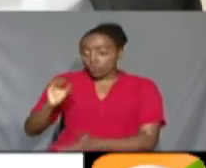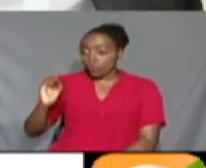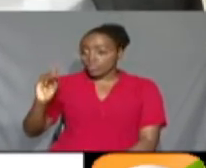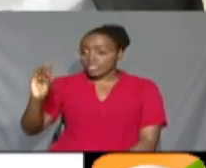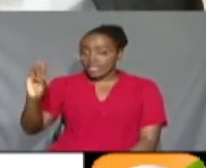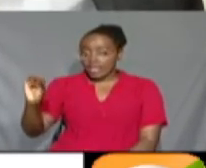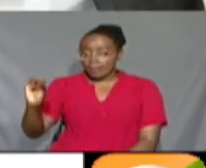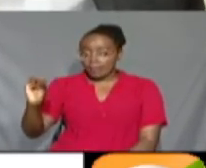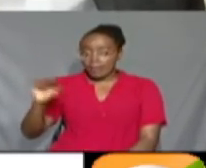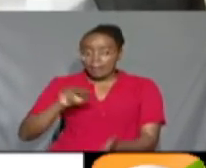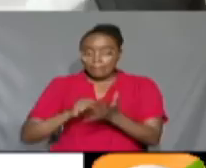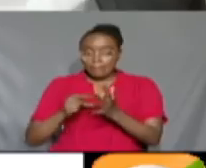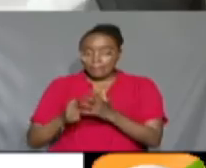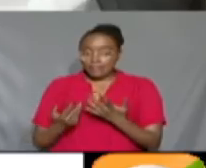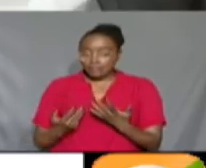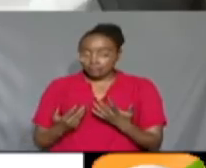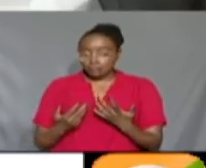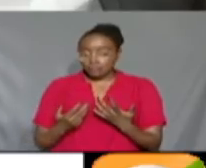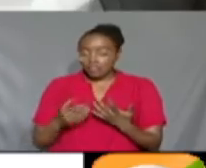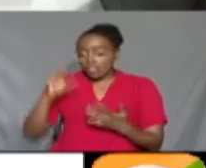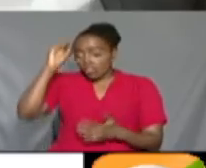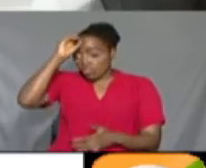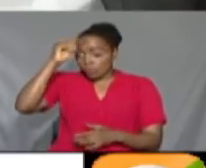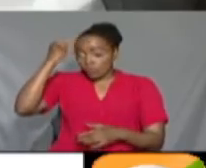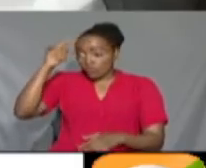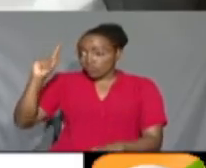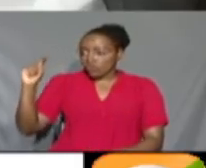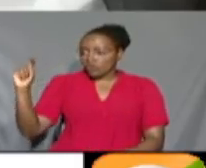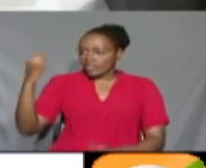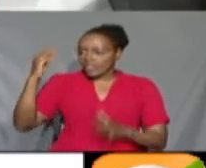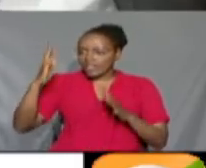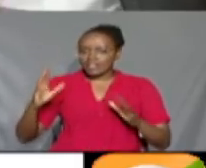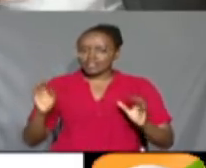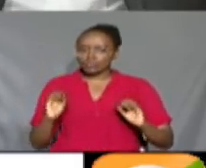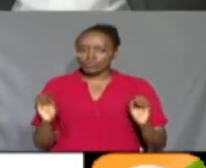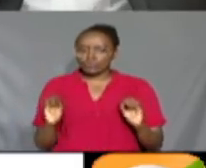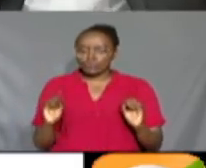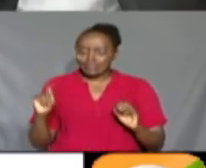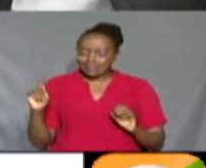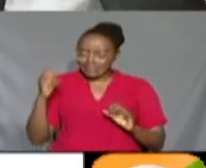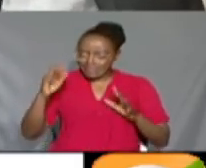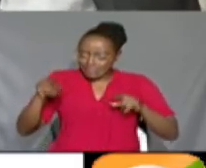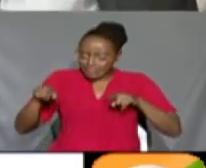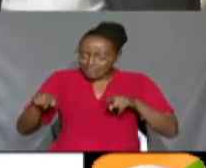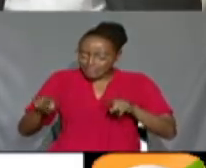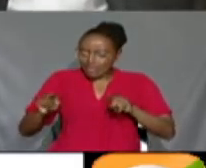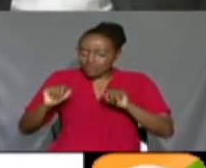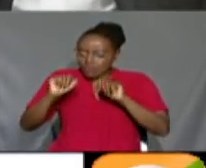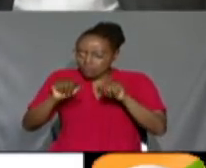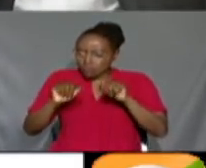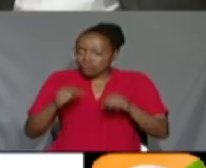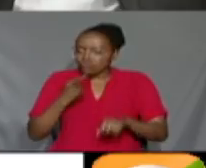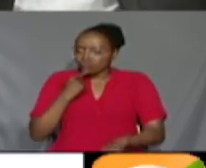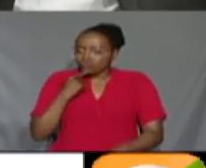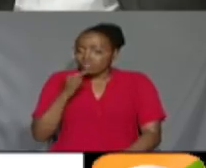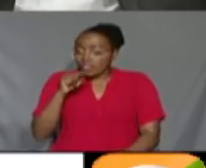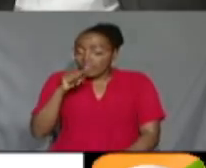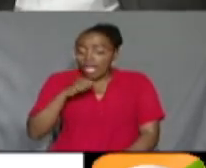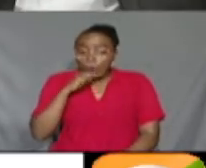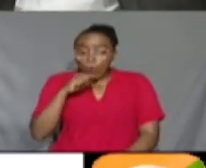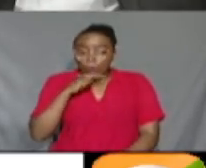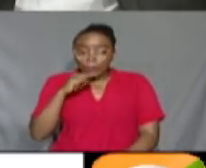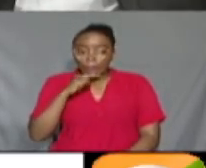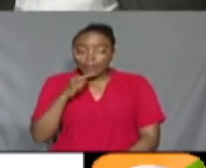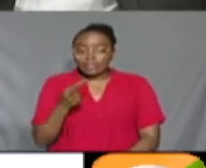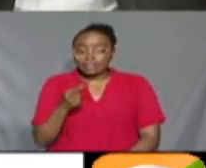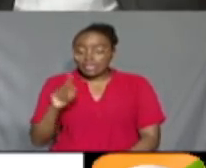does not necessarily mean it's the views of Kenyans. Kenyans have to give their views on their own. And Kenyans must be given